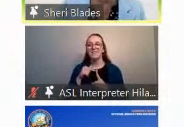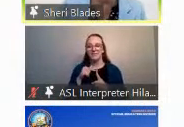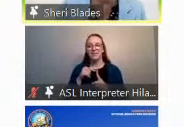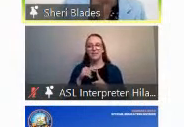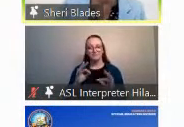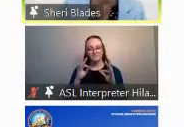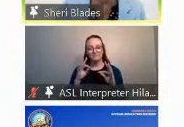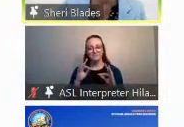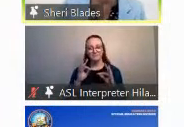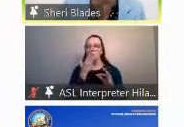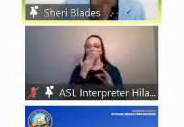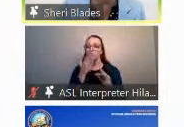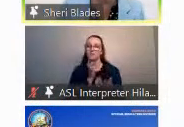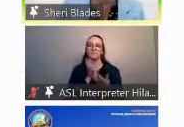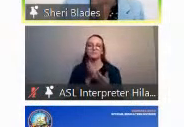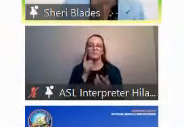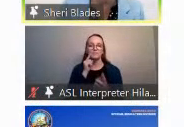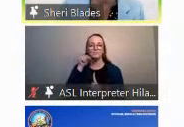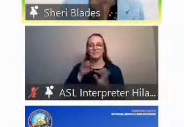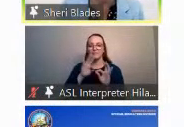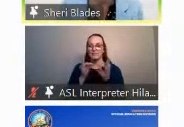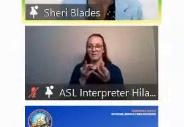slide, please.